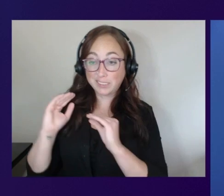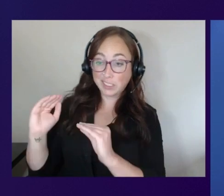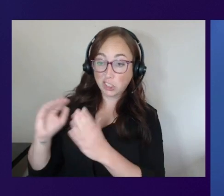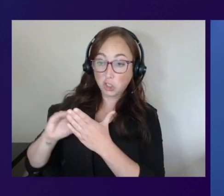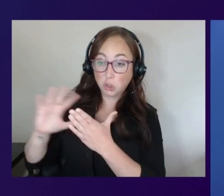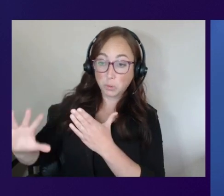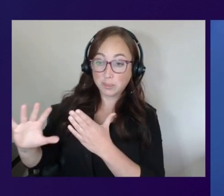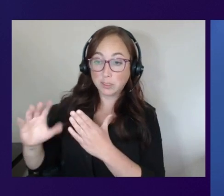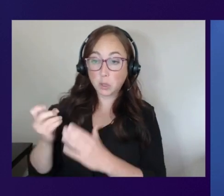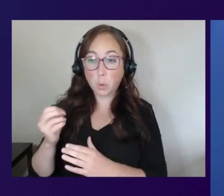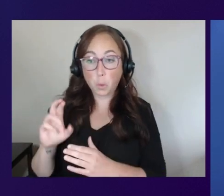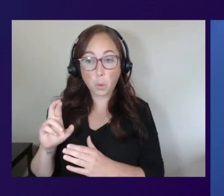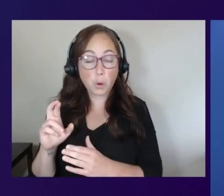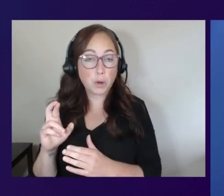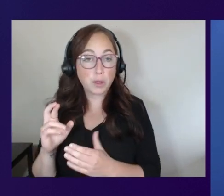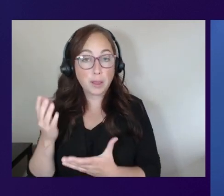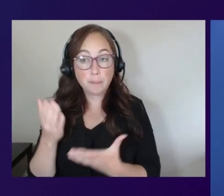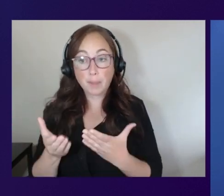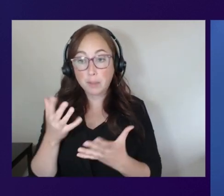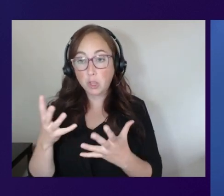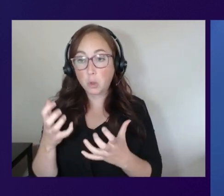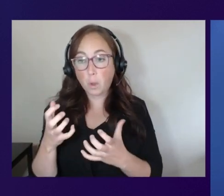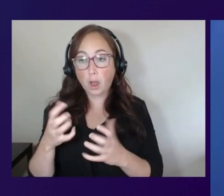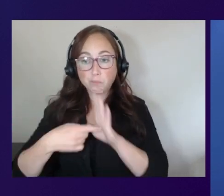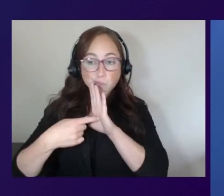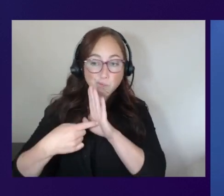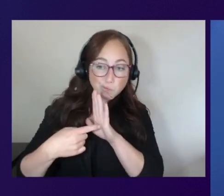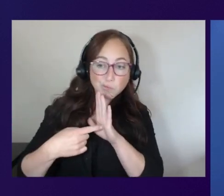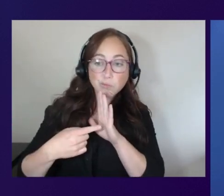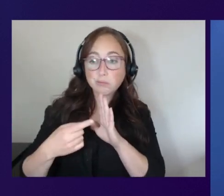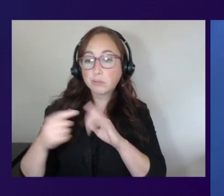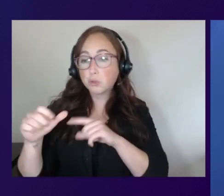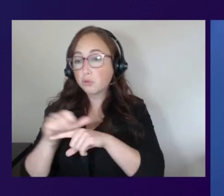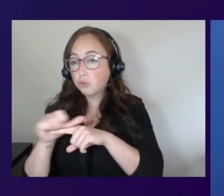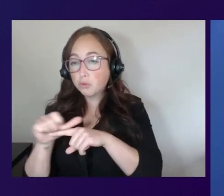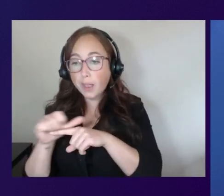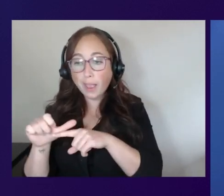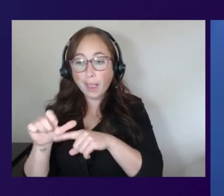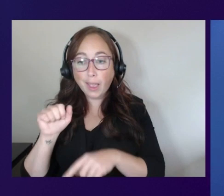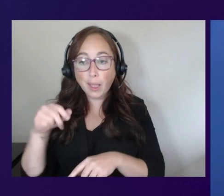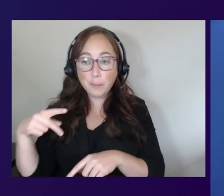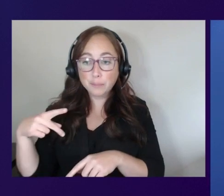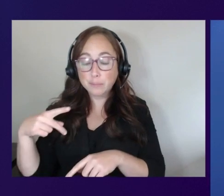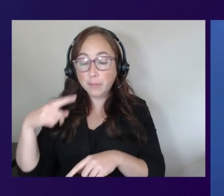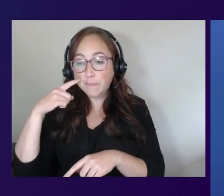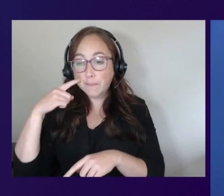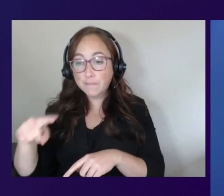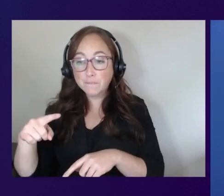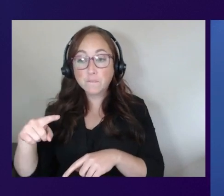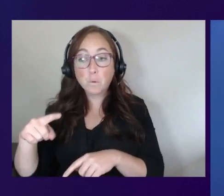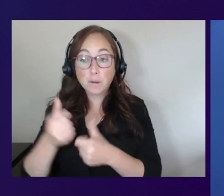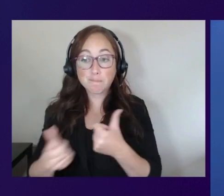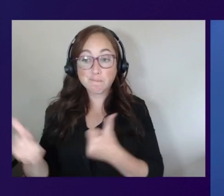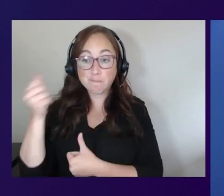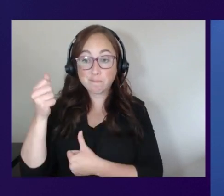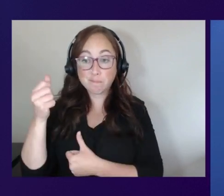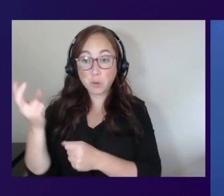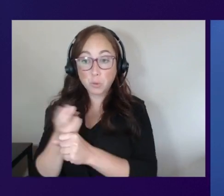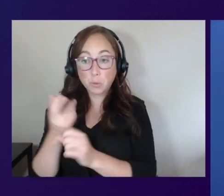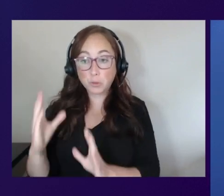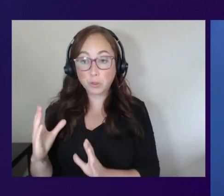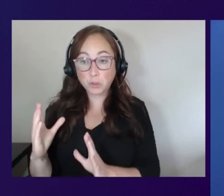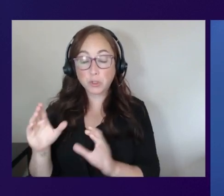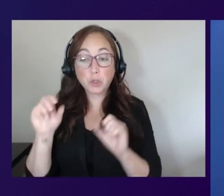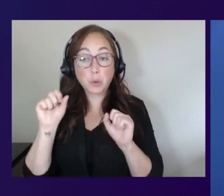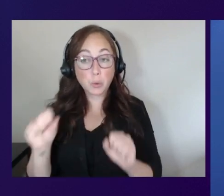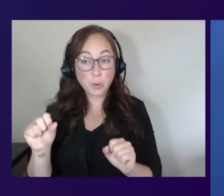you're a trainer, right, like you want to demo or train particular applications for your corporate users, you can selectively